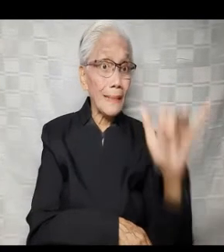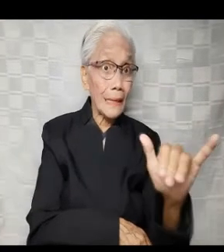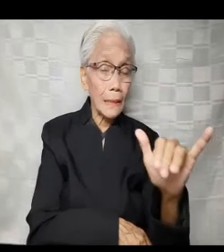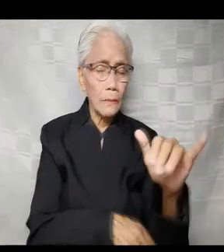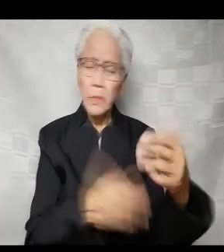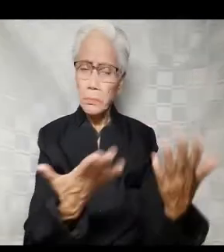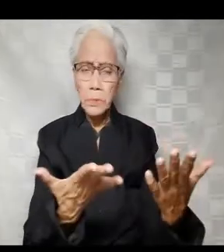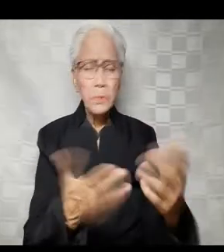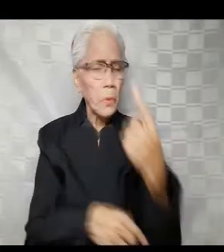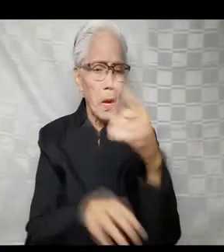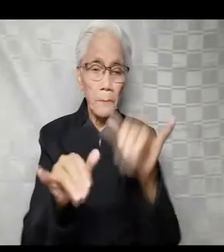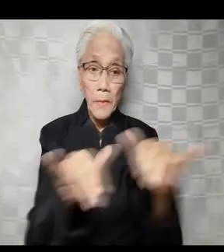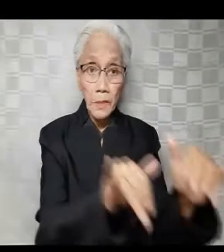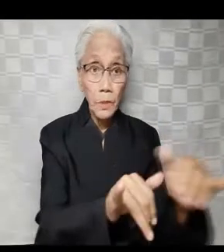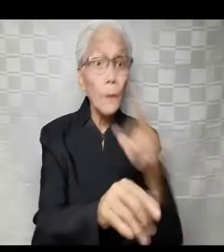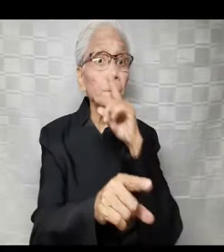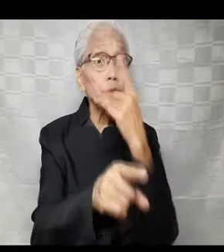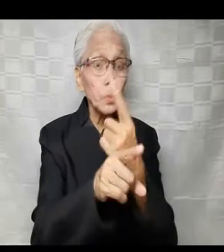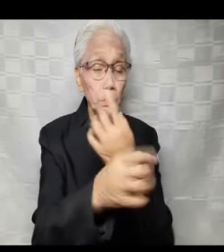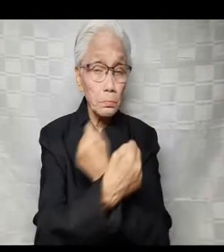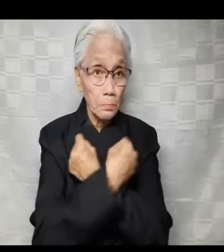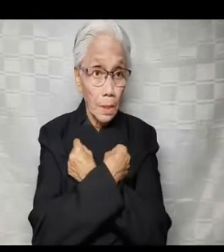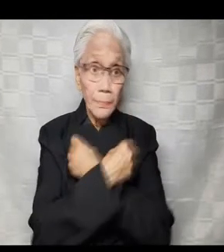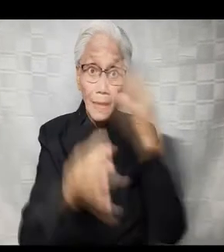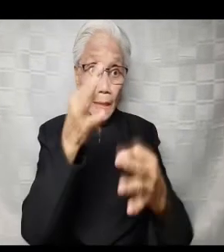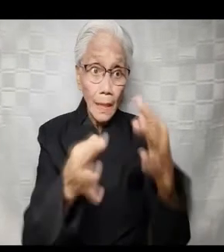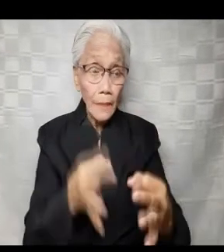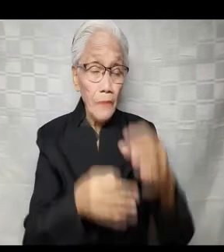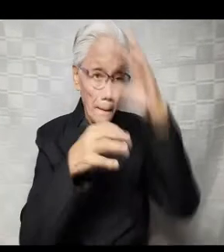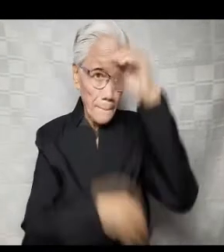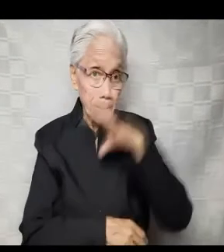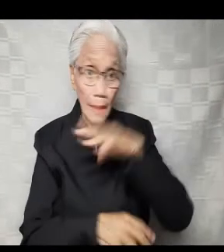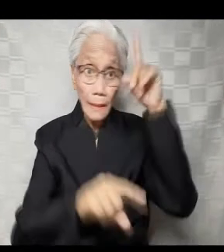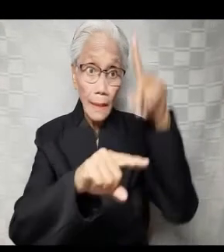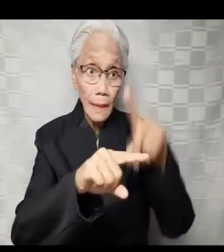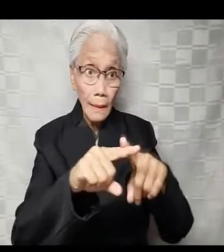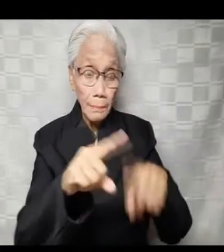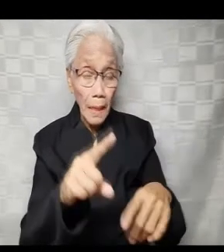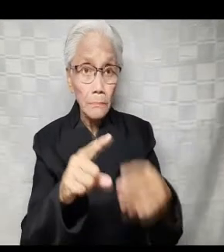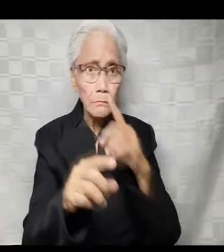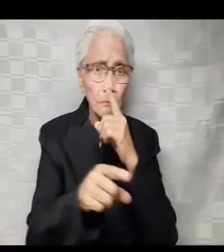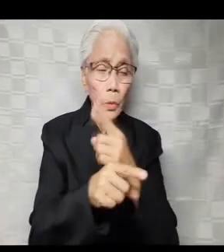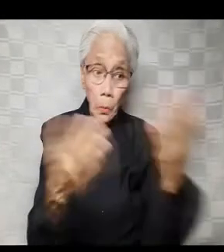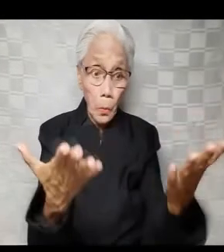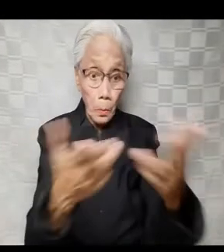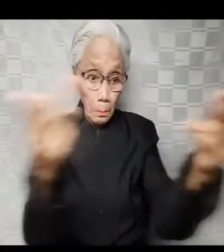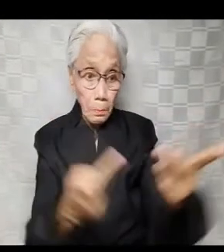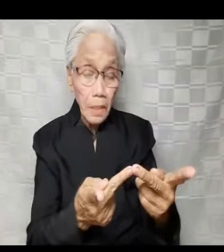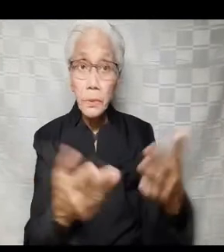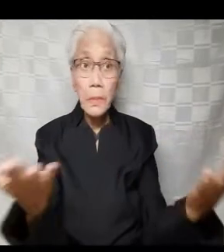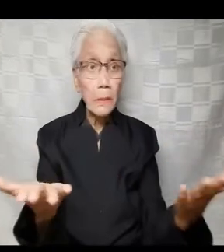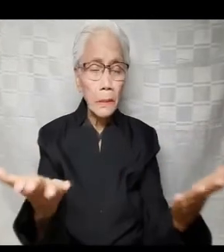And this is one measure of true love. If man cannot be a Christian in a place where